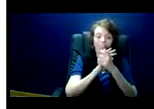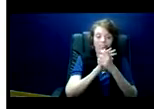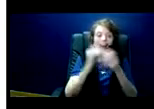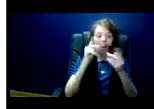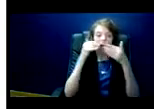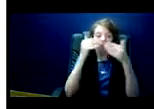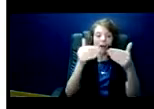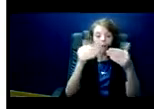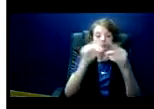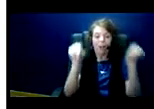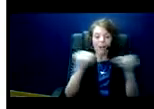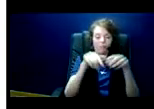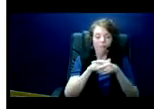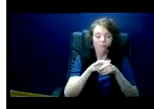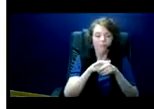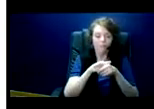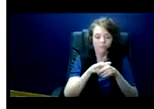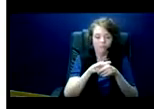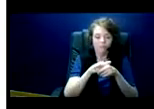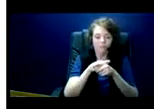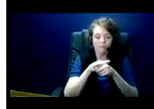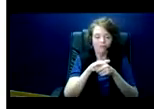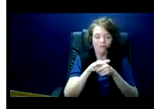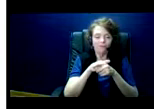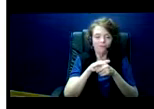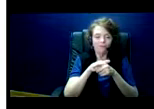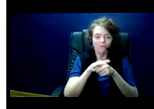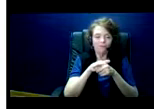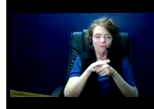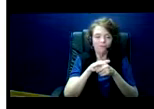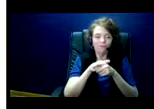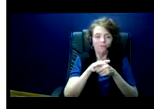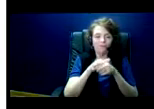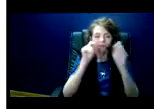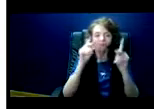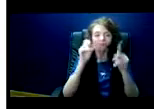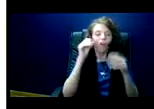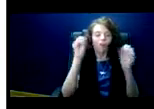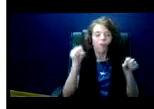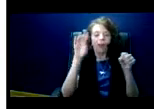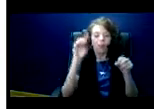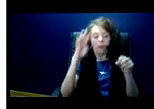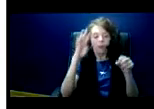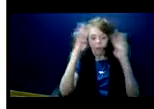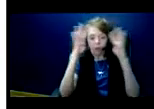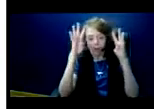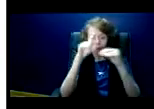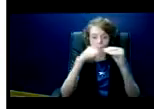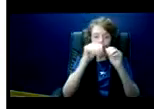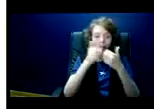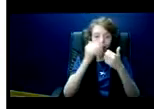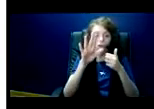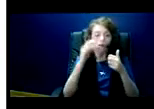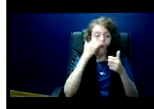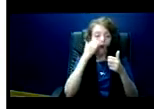camera and away. Towards the camera and away. So you can get creative with how your phone